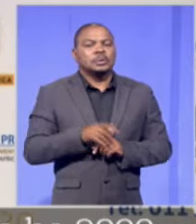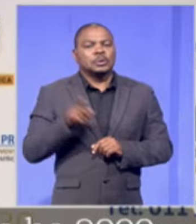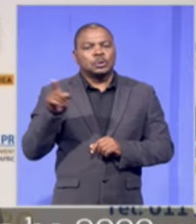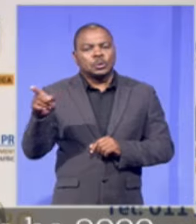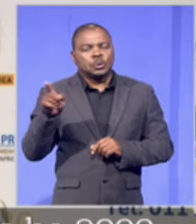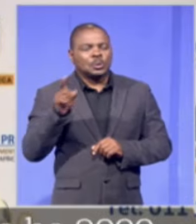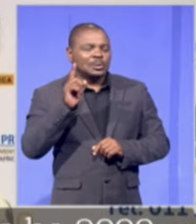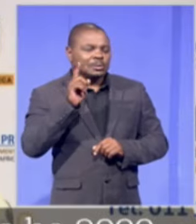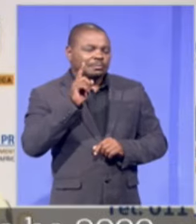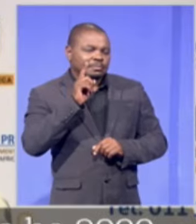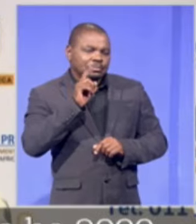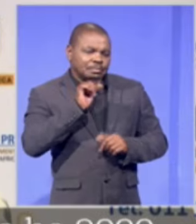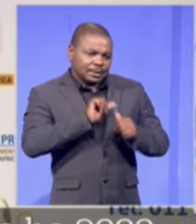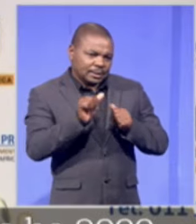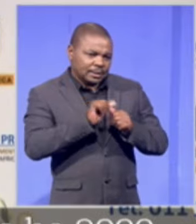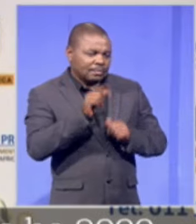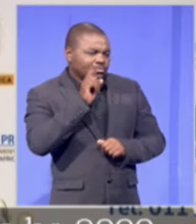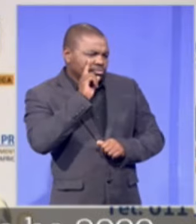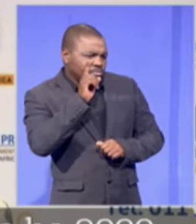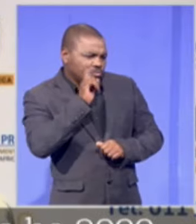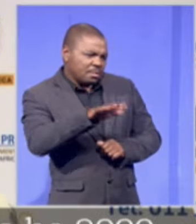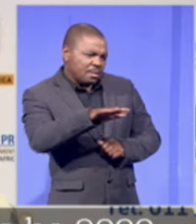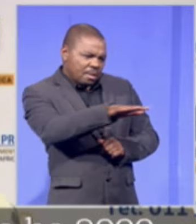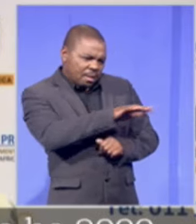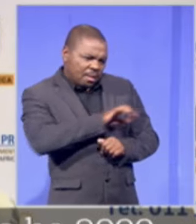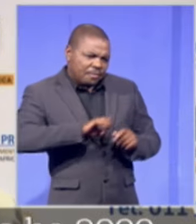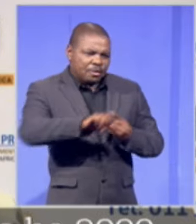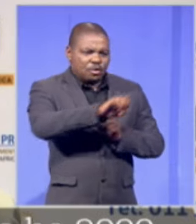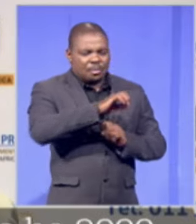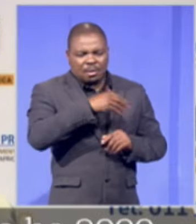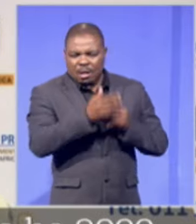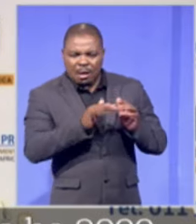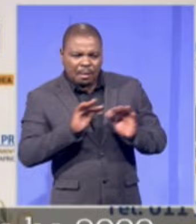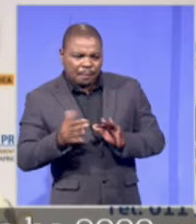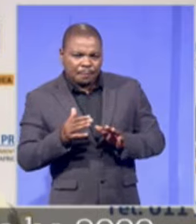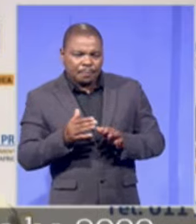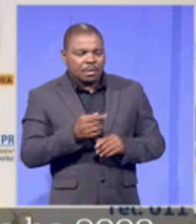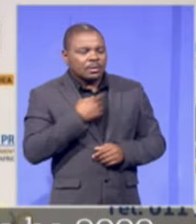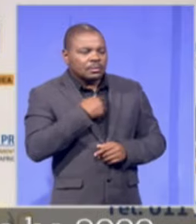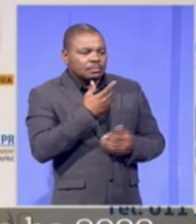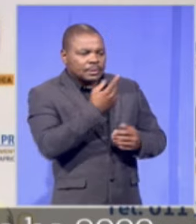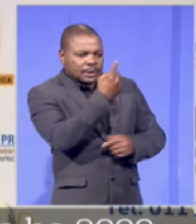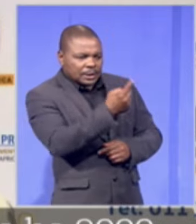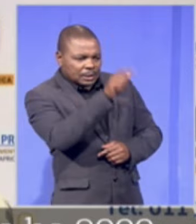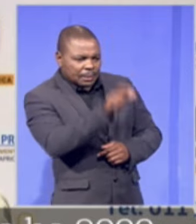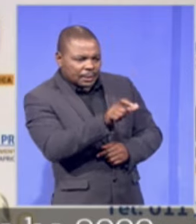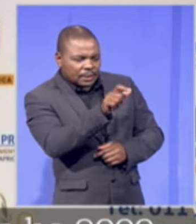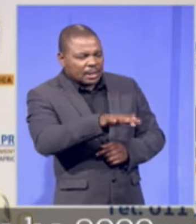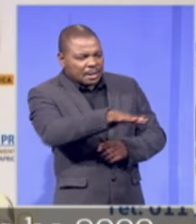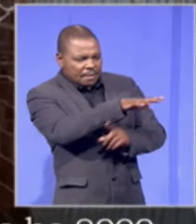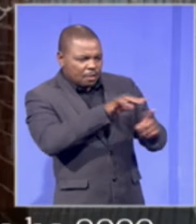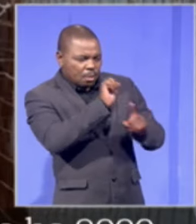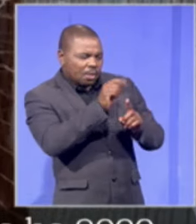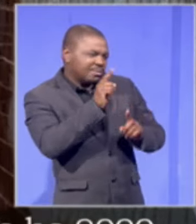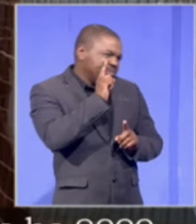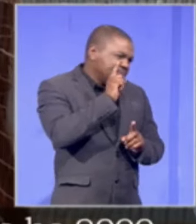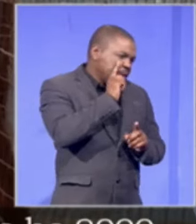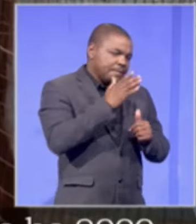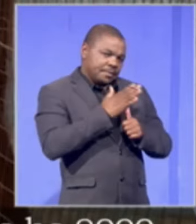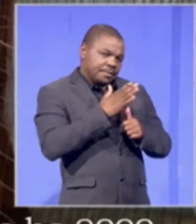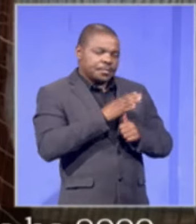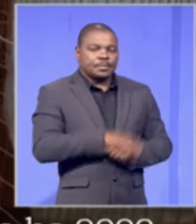seke maemo go ya ka motho le ka ditlhoko tsa motho mongwe le mongwe. Maile